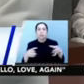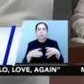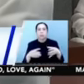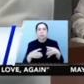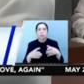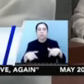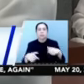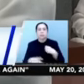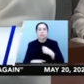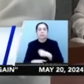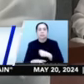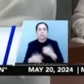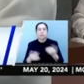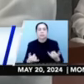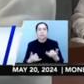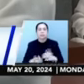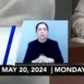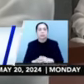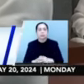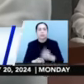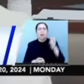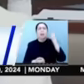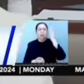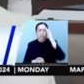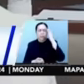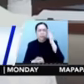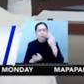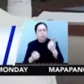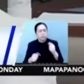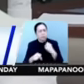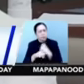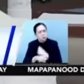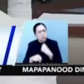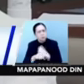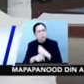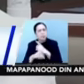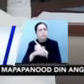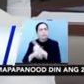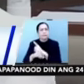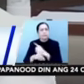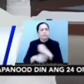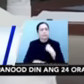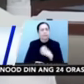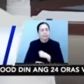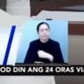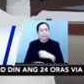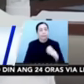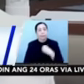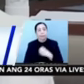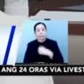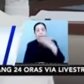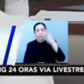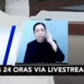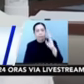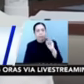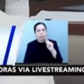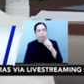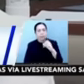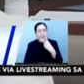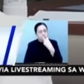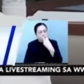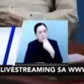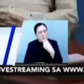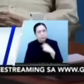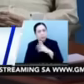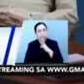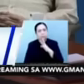now. God knows what I had to do to defend this. Si Senador Ronald Bato de la Rosa, hindi napigilang maiyak habang nagsispeech si